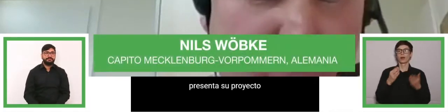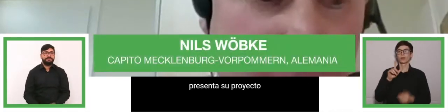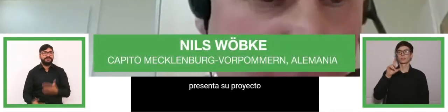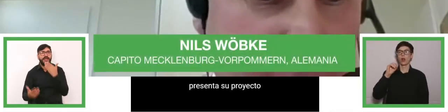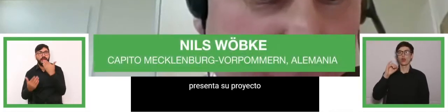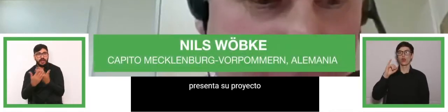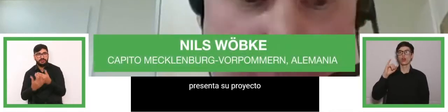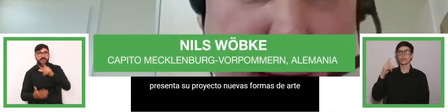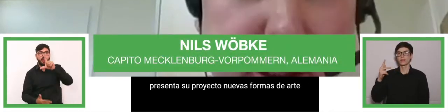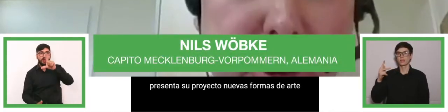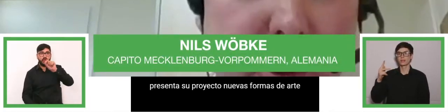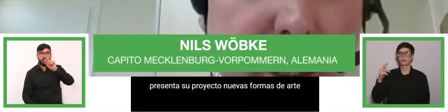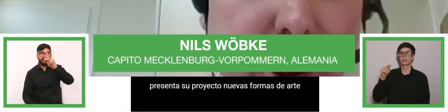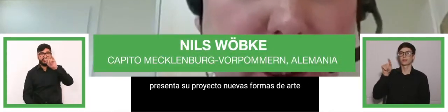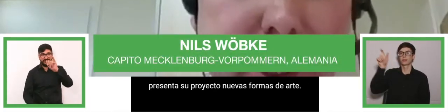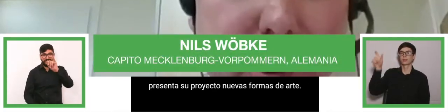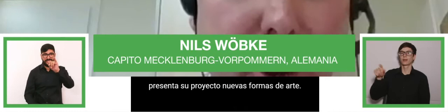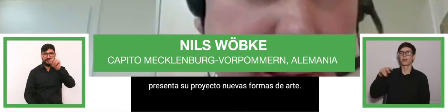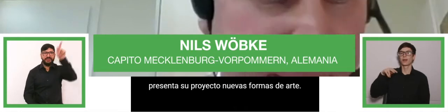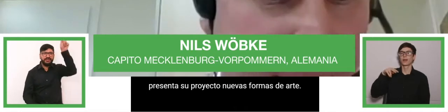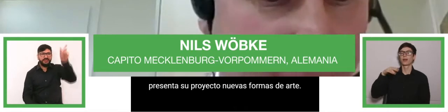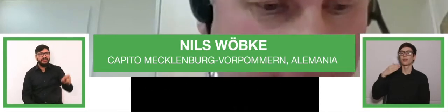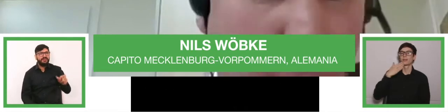Nevgu, for the kind introduction